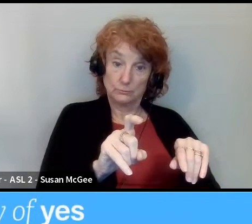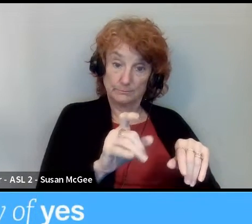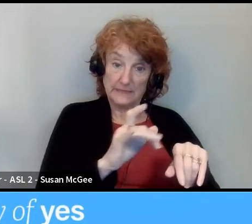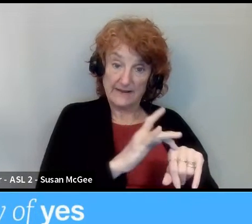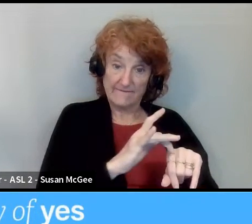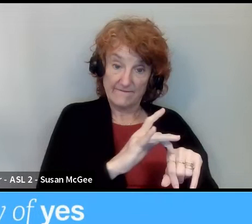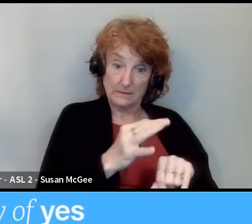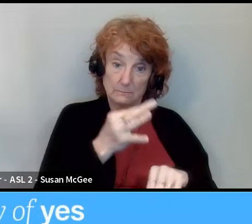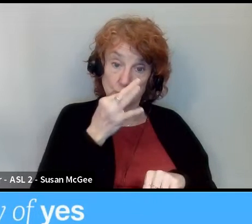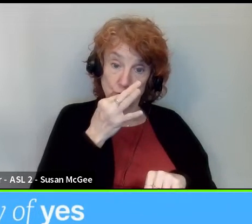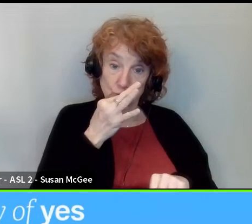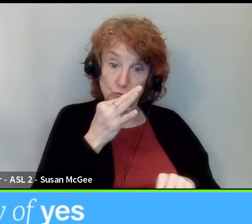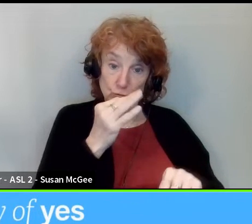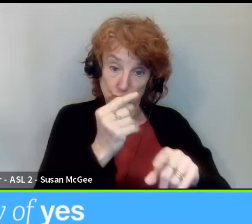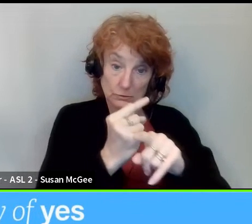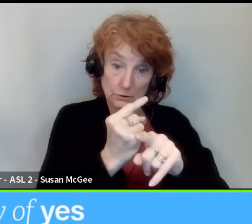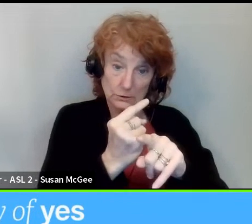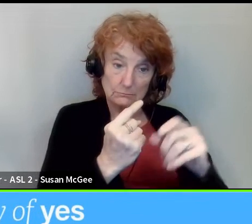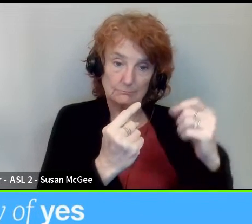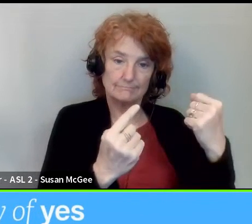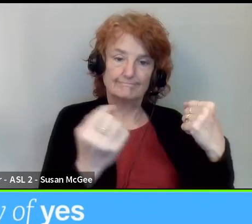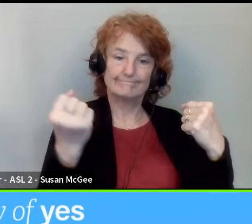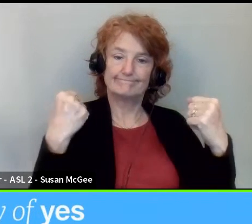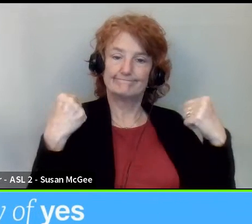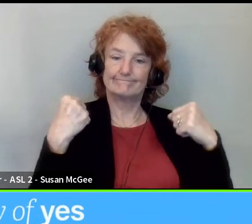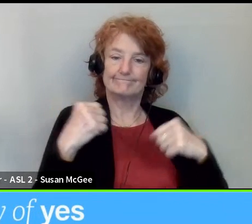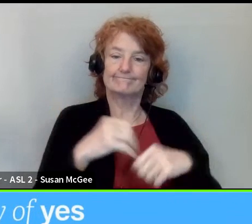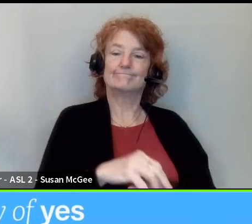correct? Yep, that's correct.